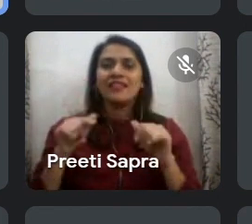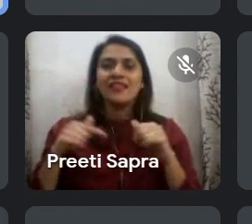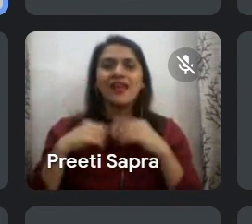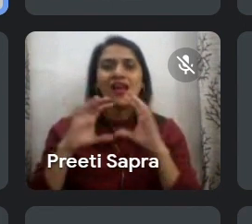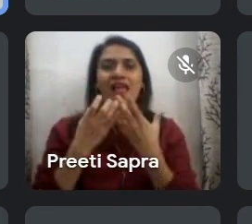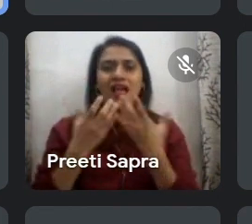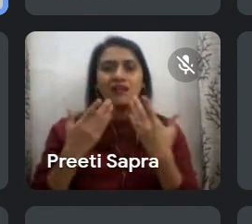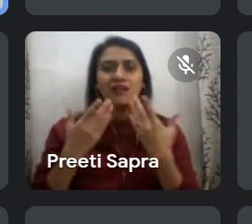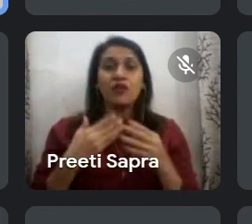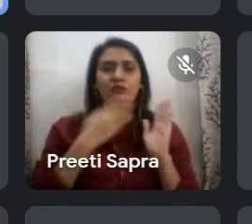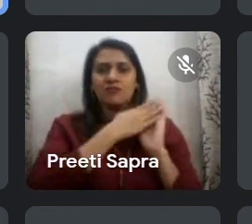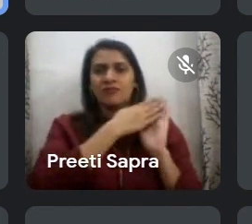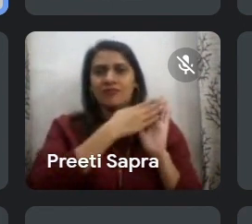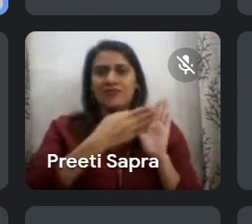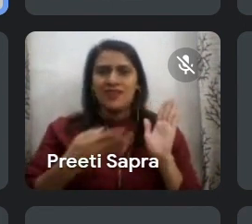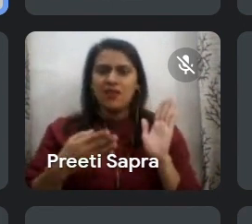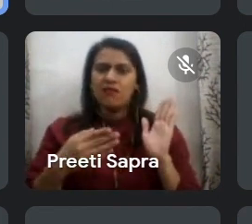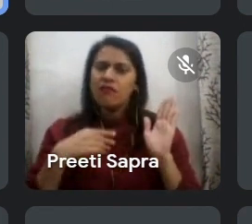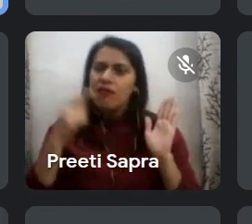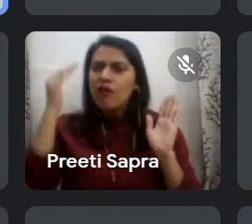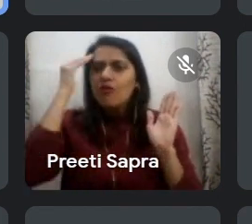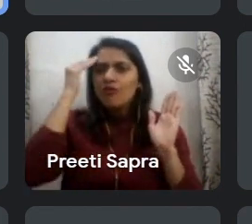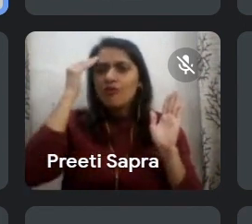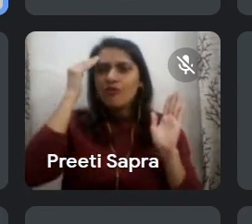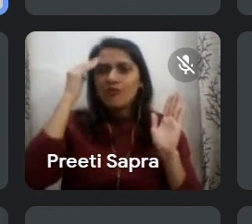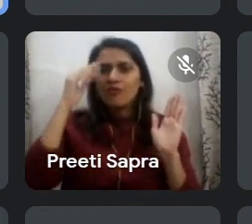there was fundamentally something